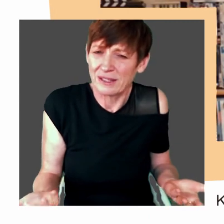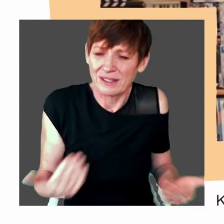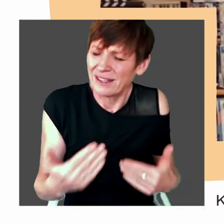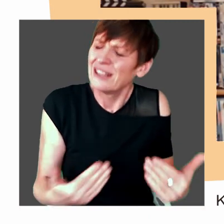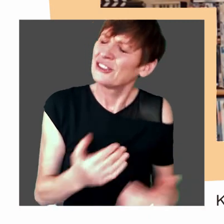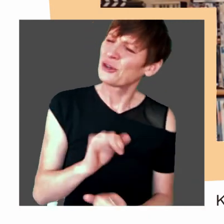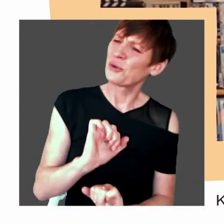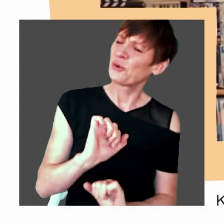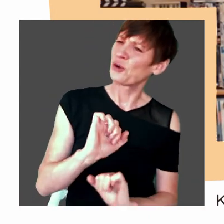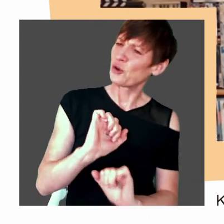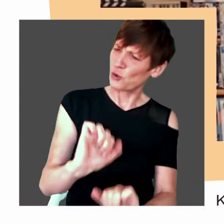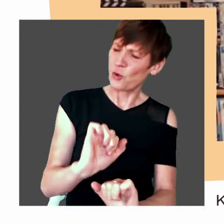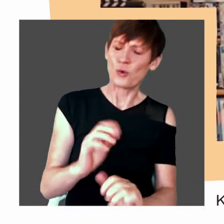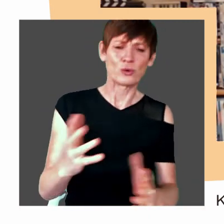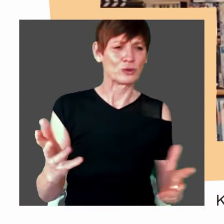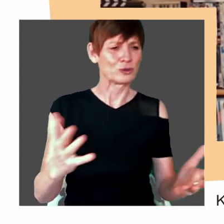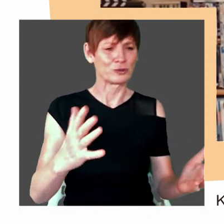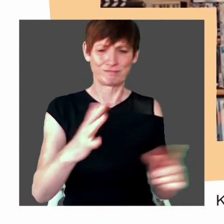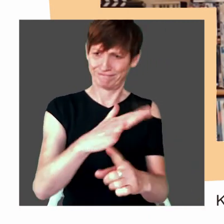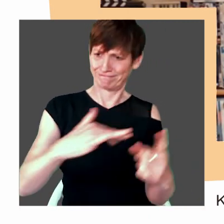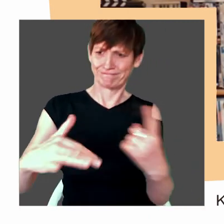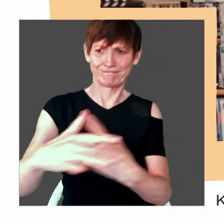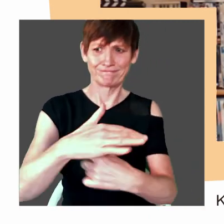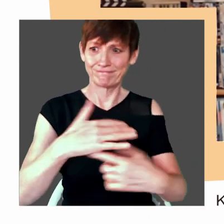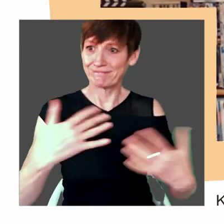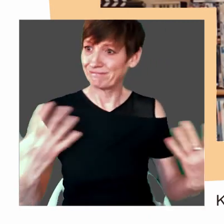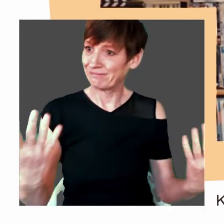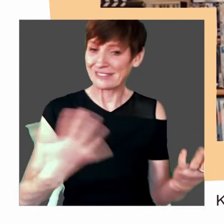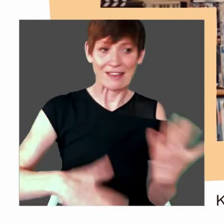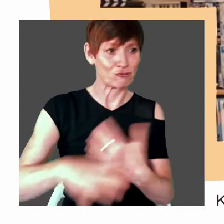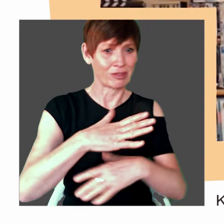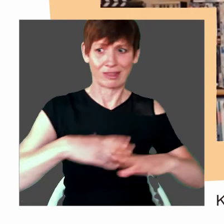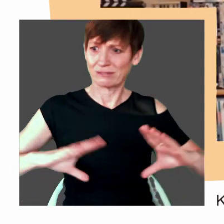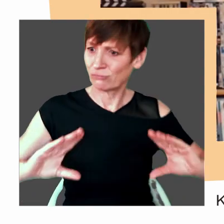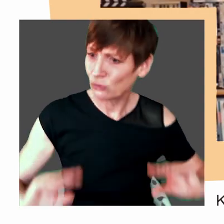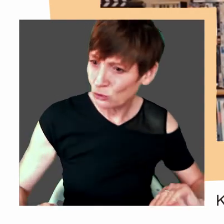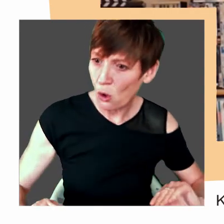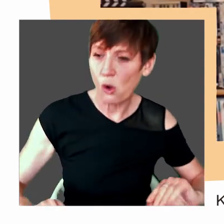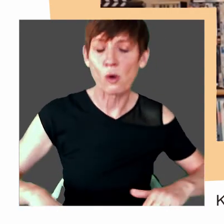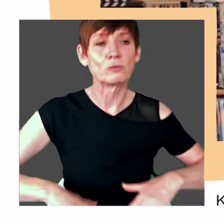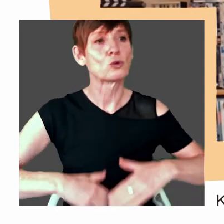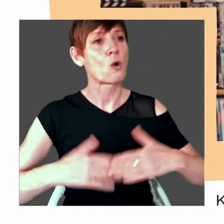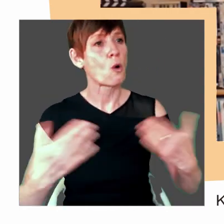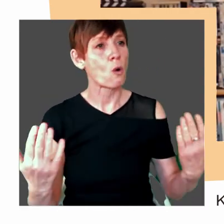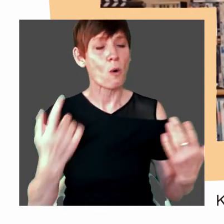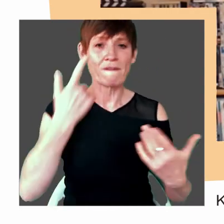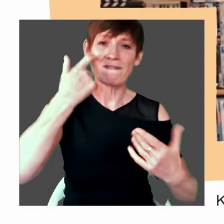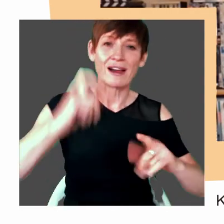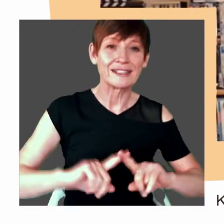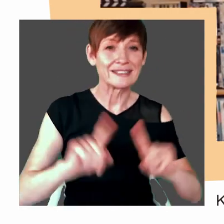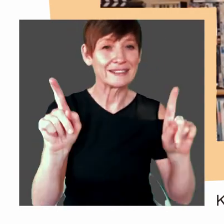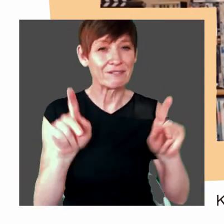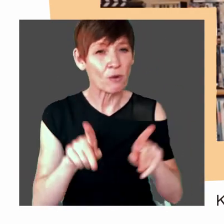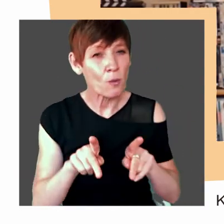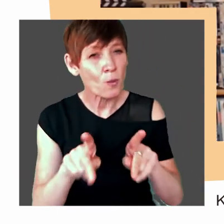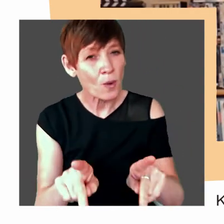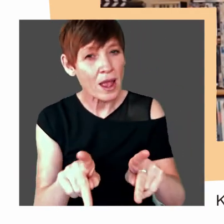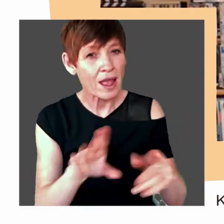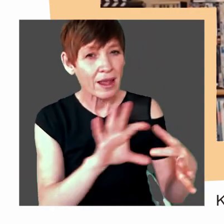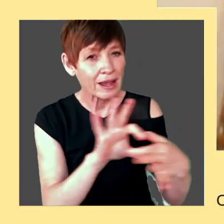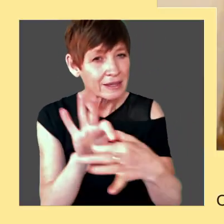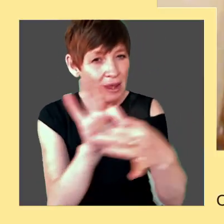your industry? Have things ground to a halt, or are people kind of finding new ways to network